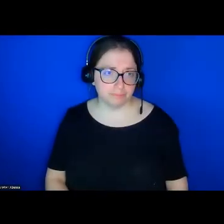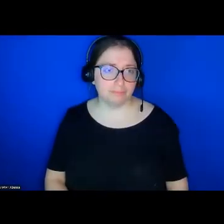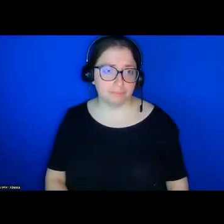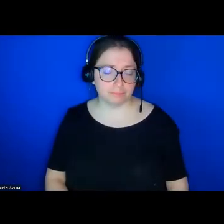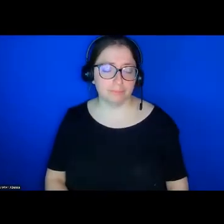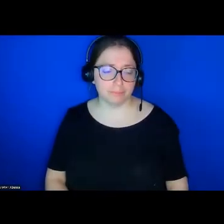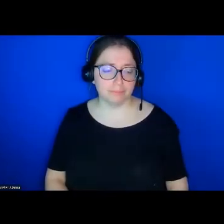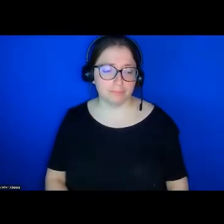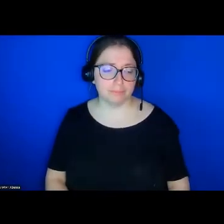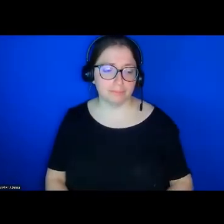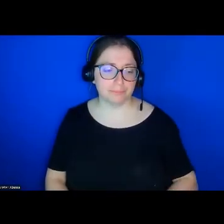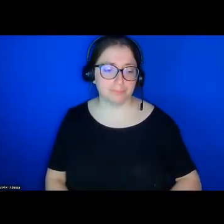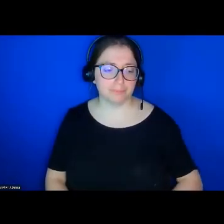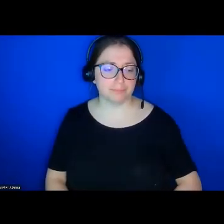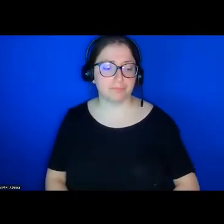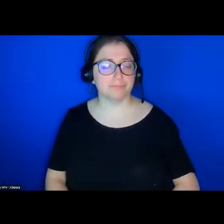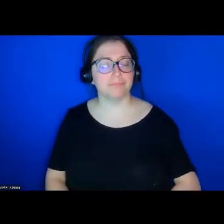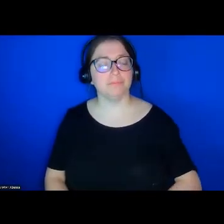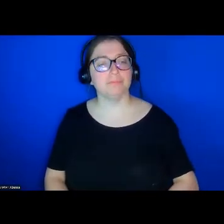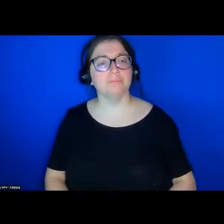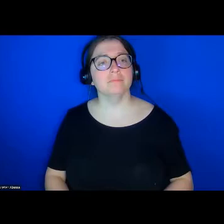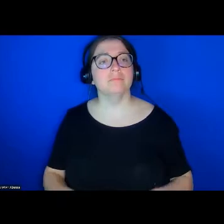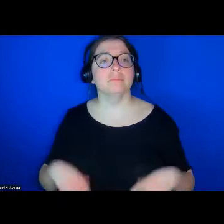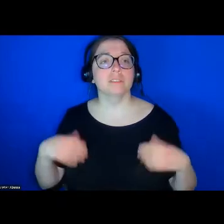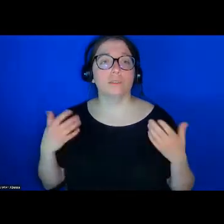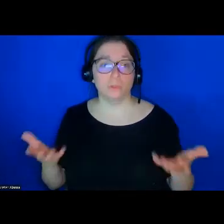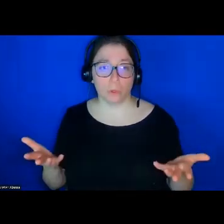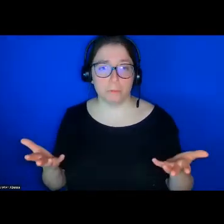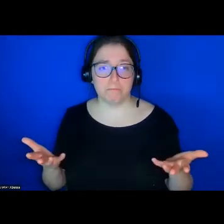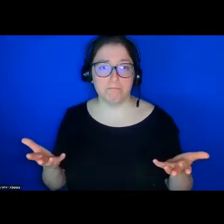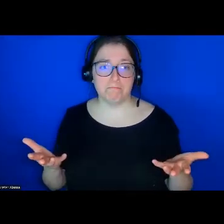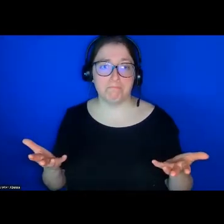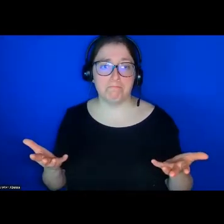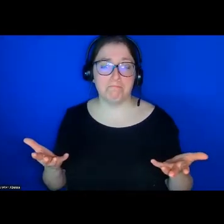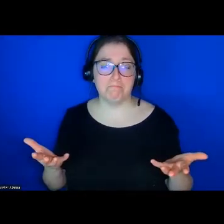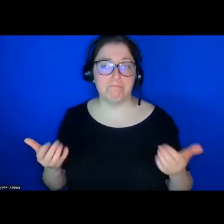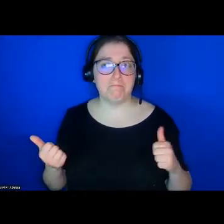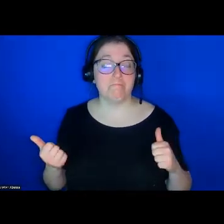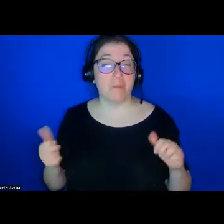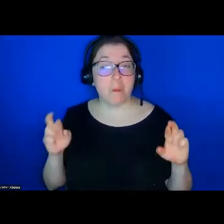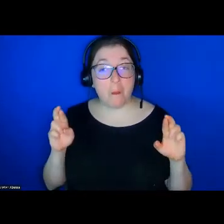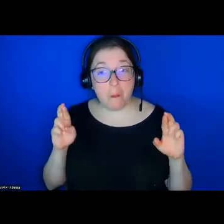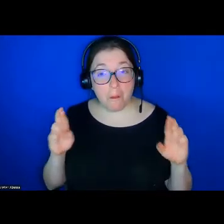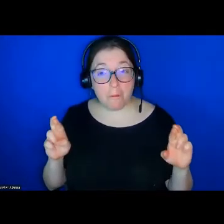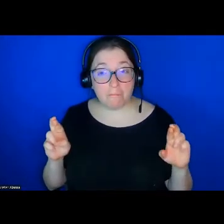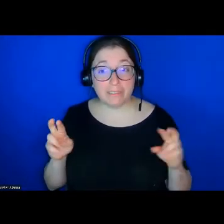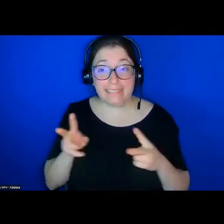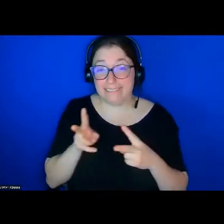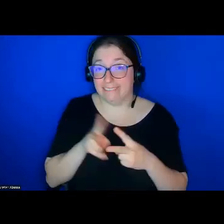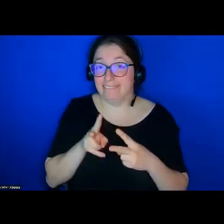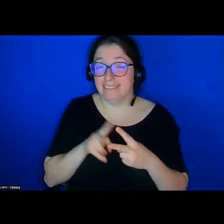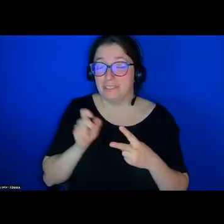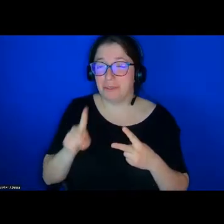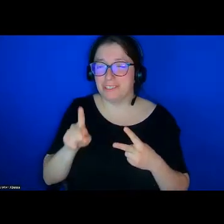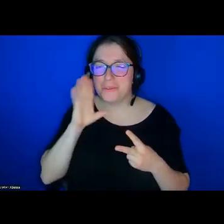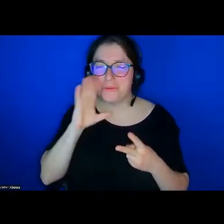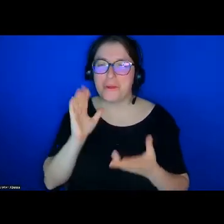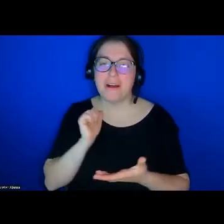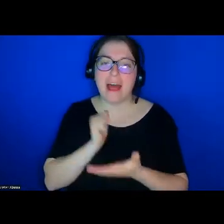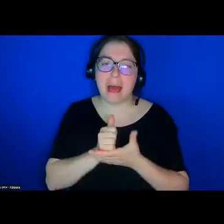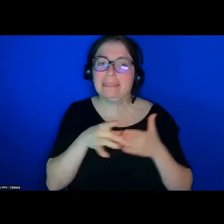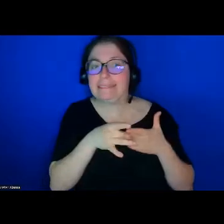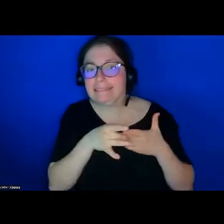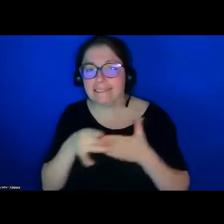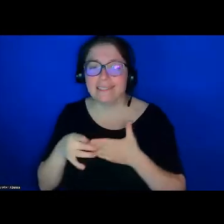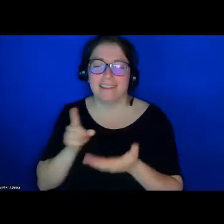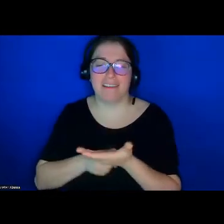of reflect their status um so I'm I'm hopeful that these questions can sort of uh invite more questions and we can